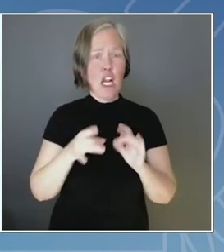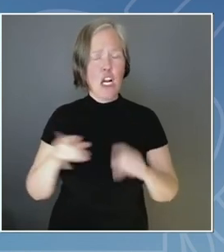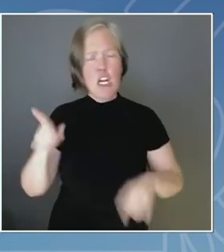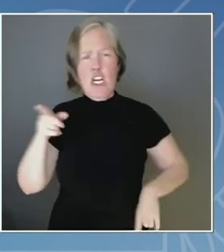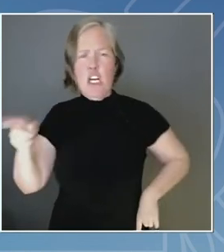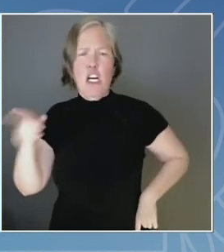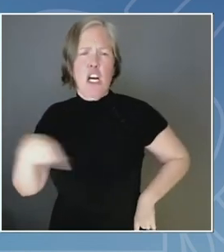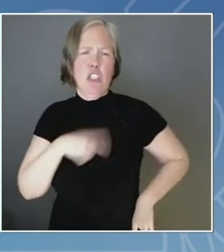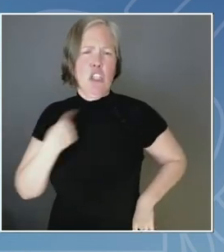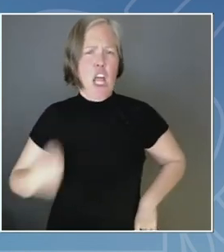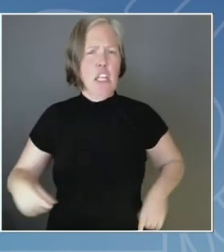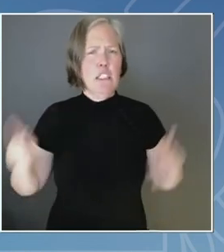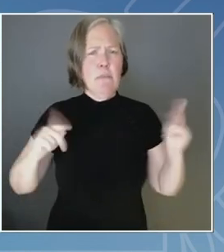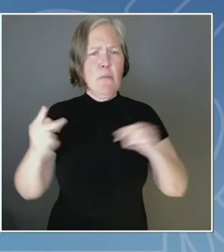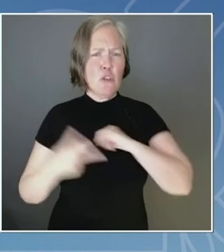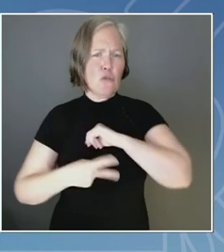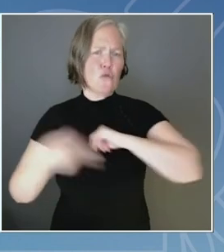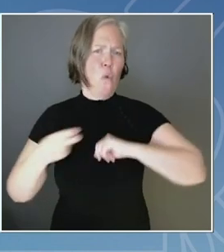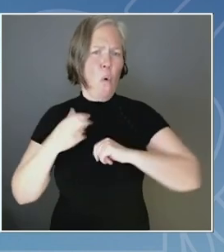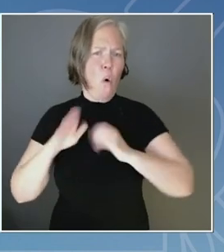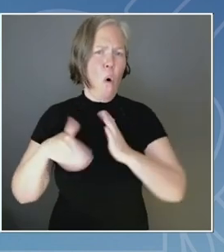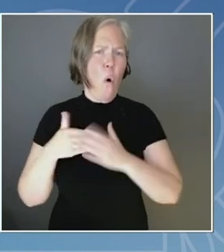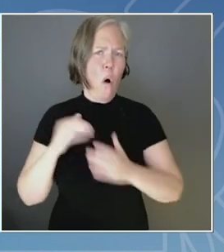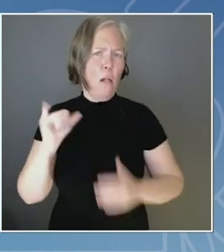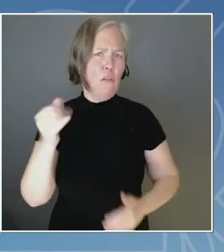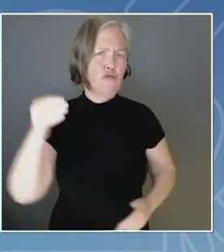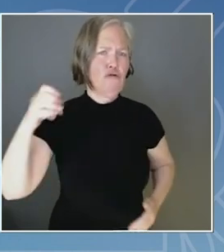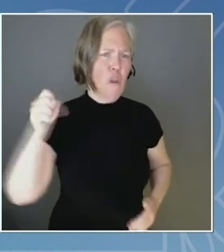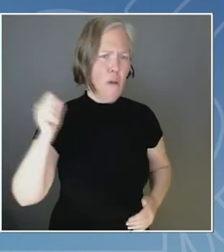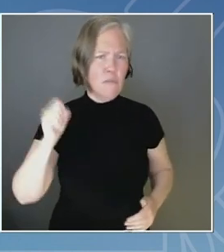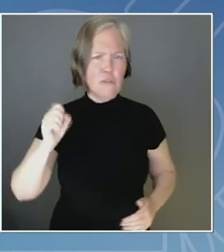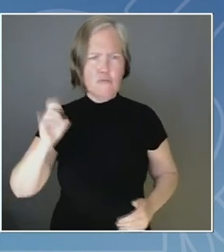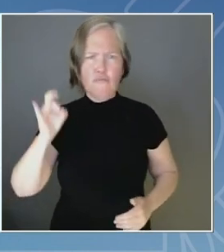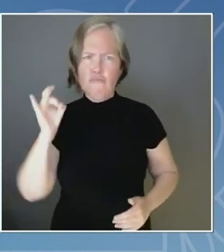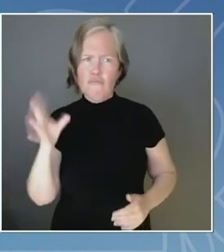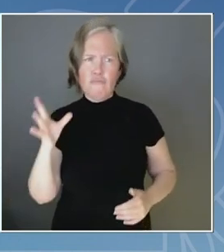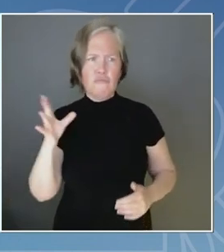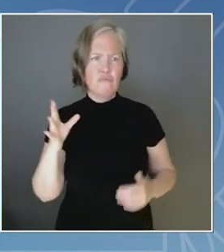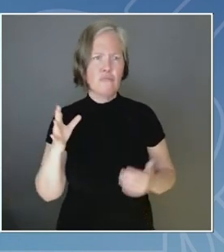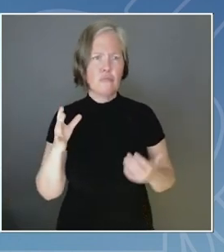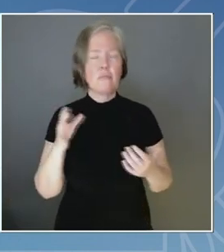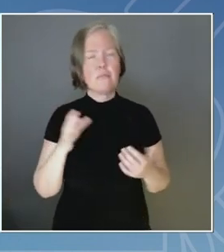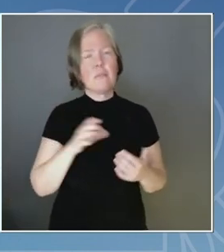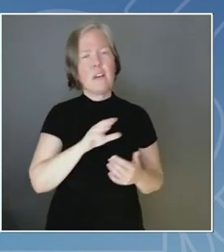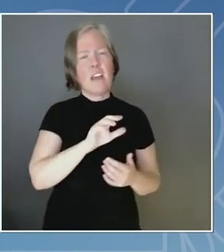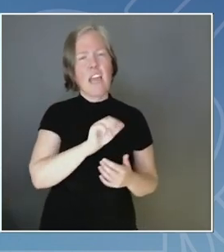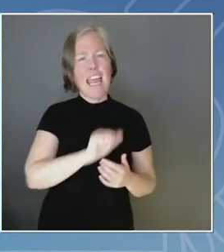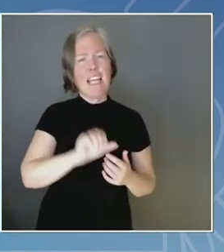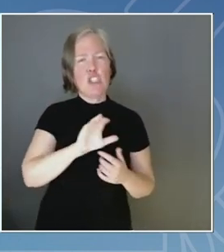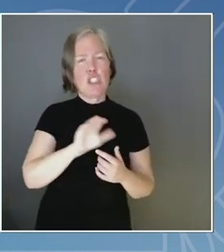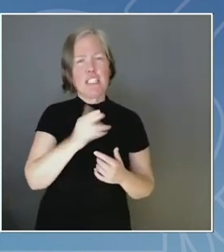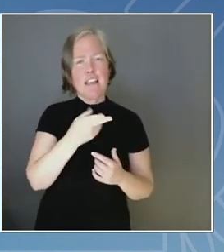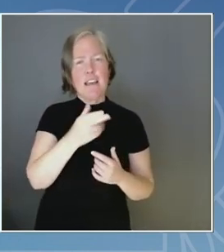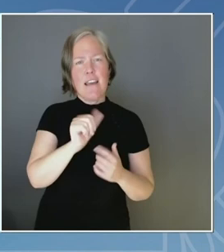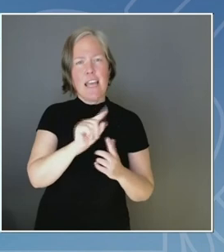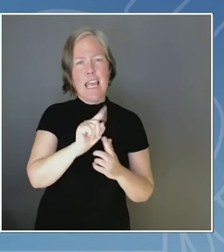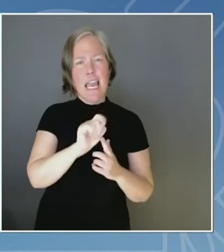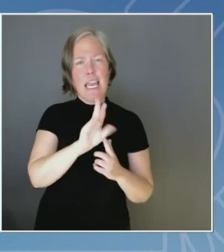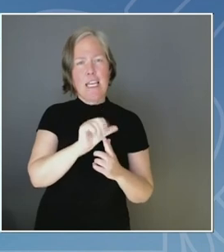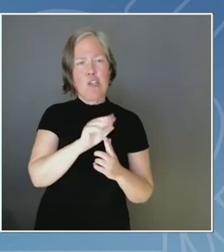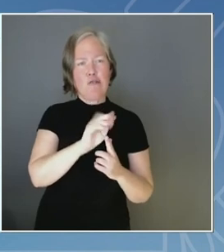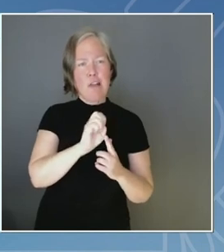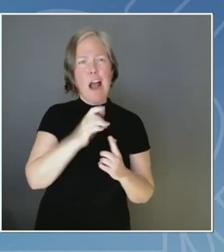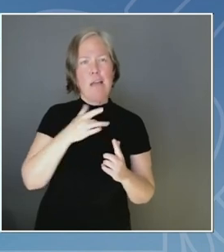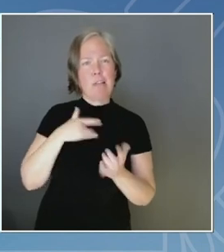That become a problem, you know, for like Asian hate crime. What I'm trying to say is that we have to really make sure that